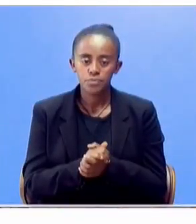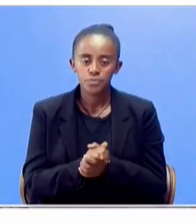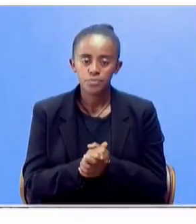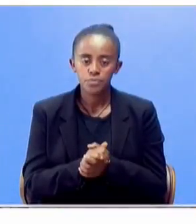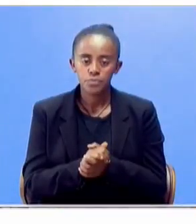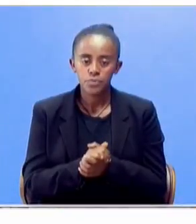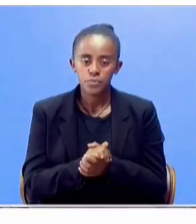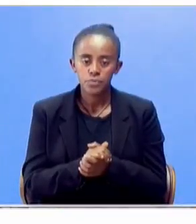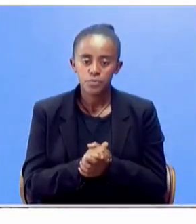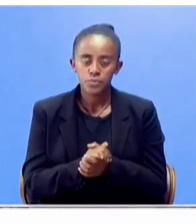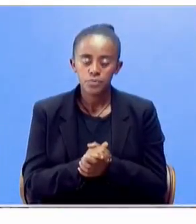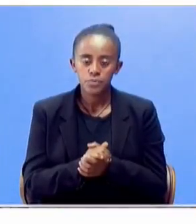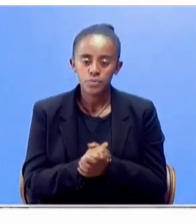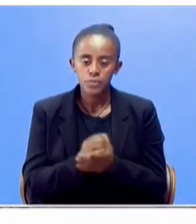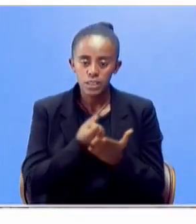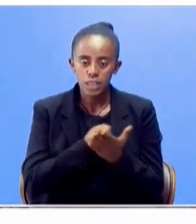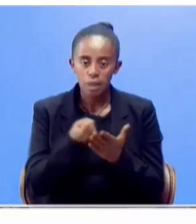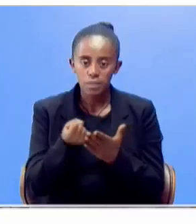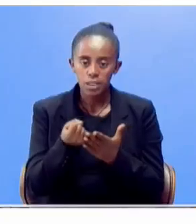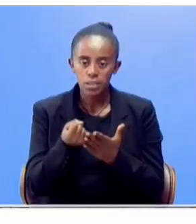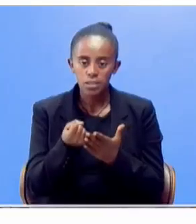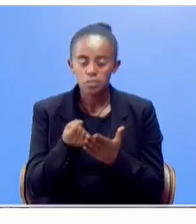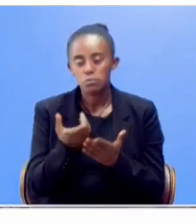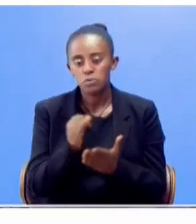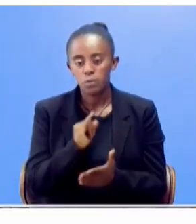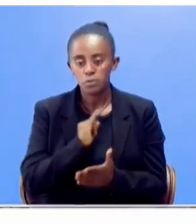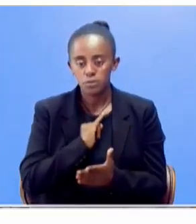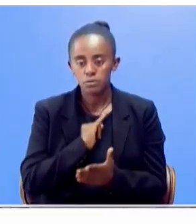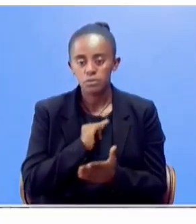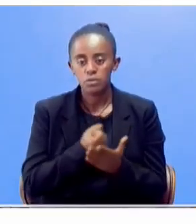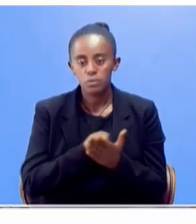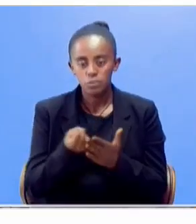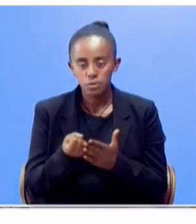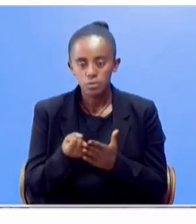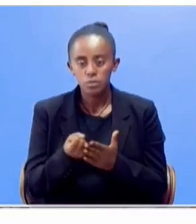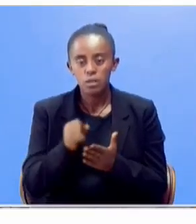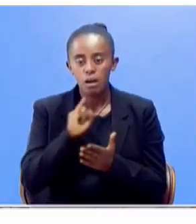I, subject, yes? So we have what? A subject.